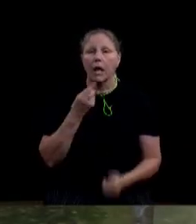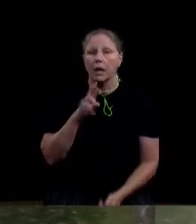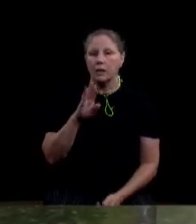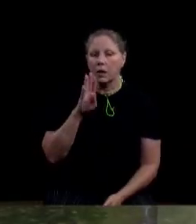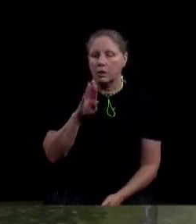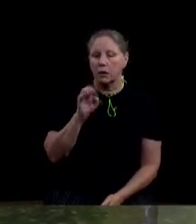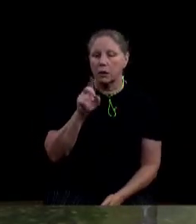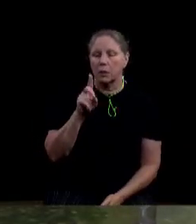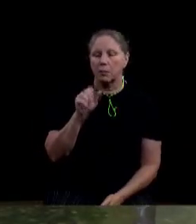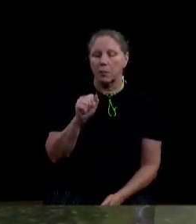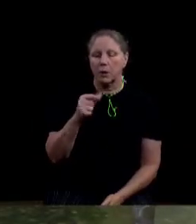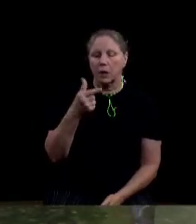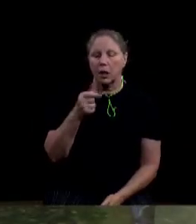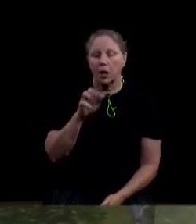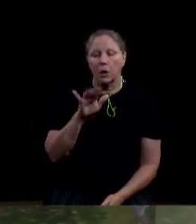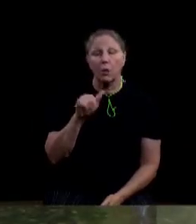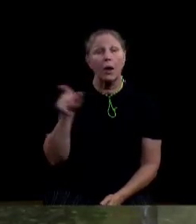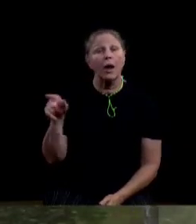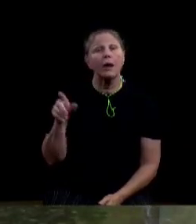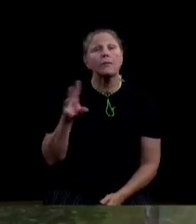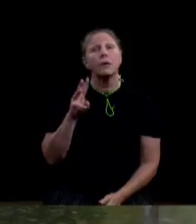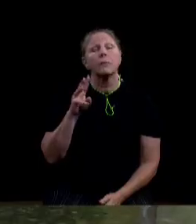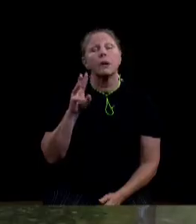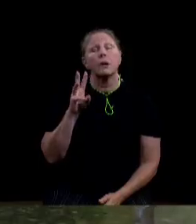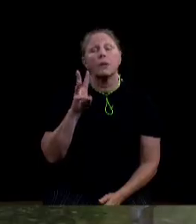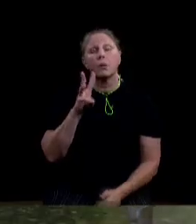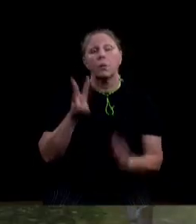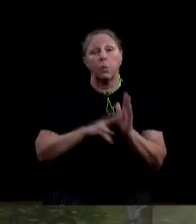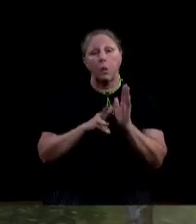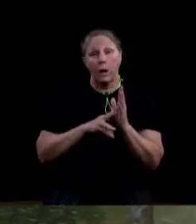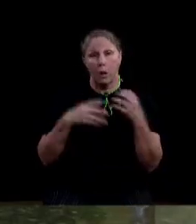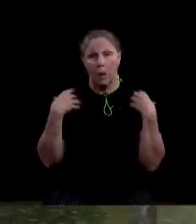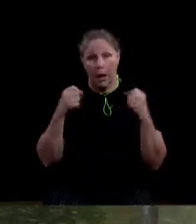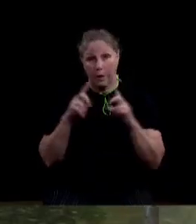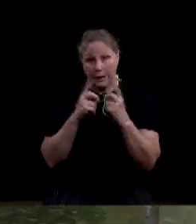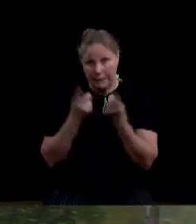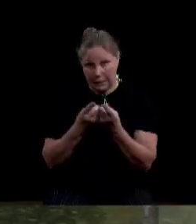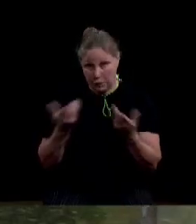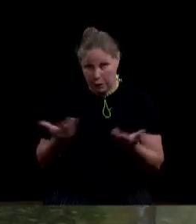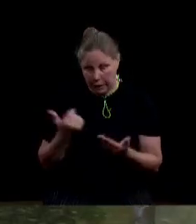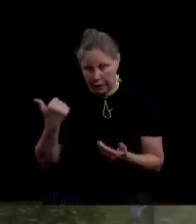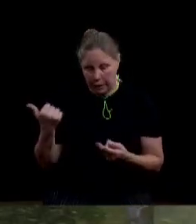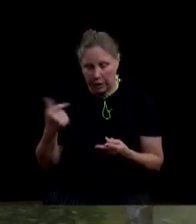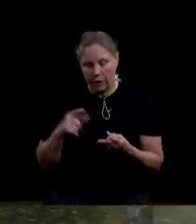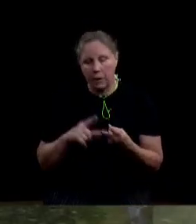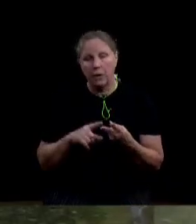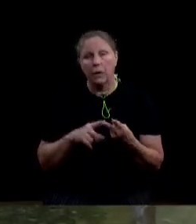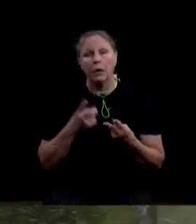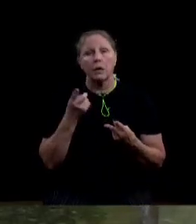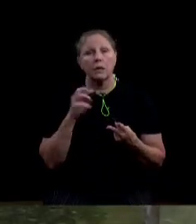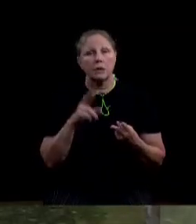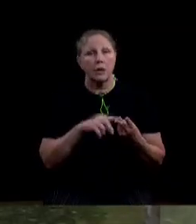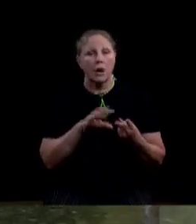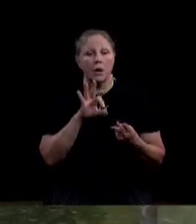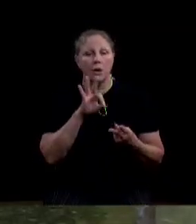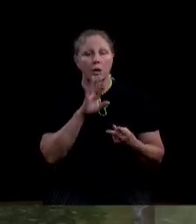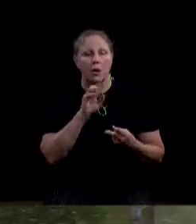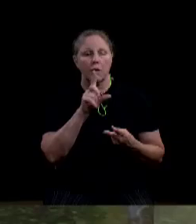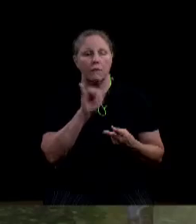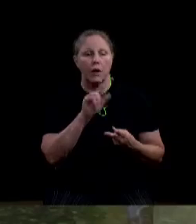County Health District Director with us, and Dr. Farley Verner, who is the local health